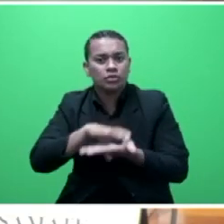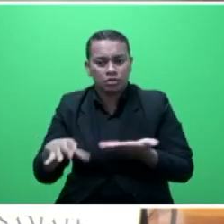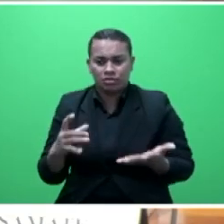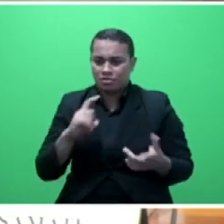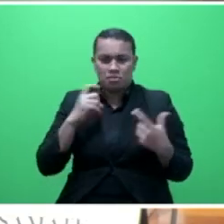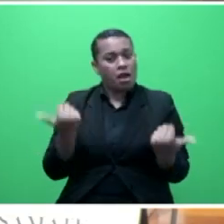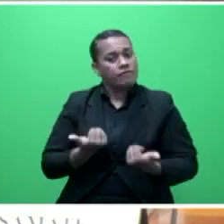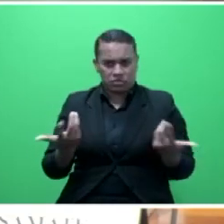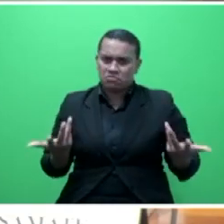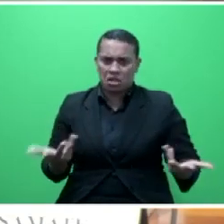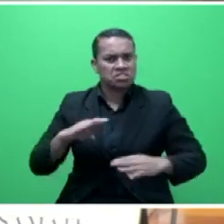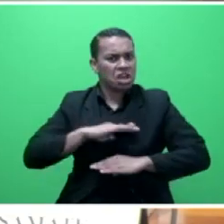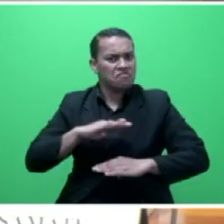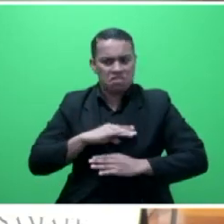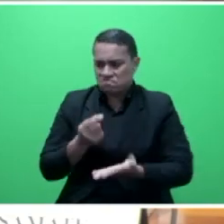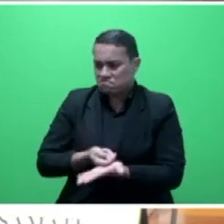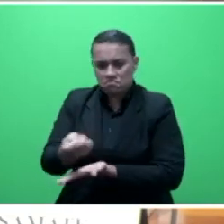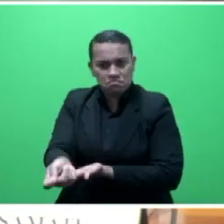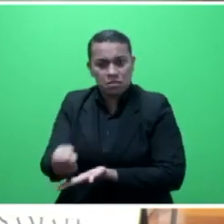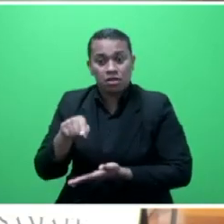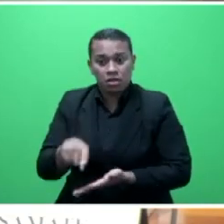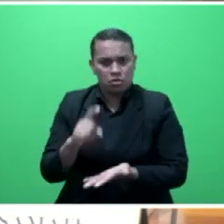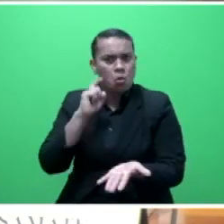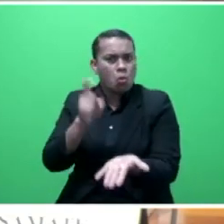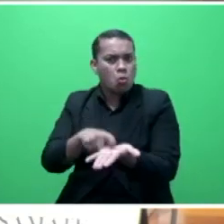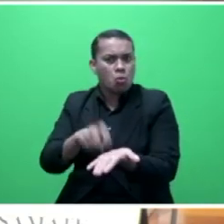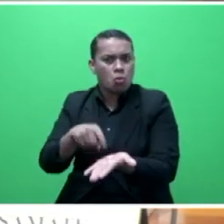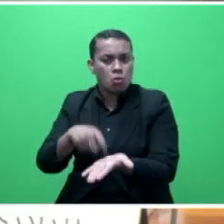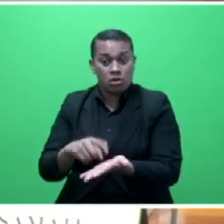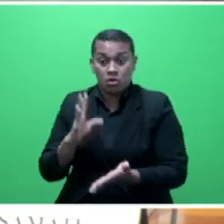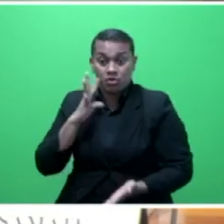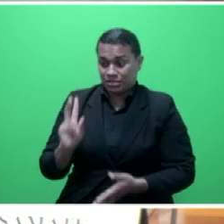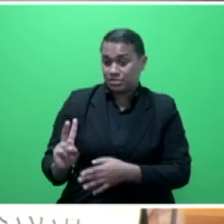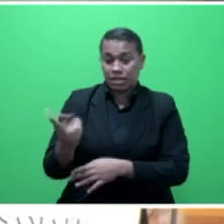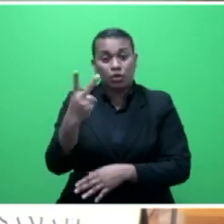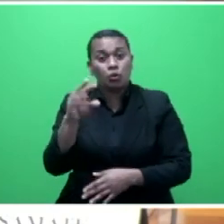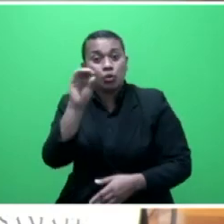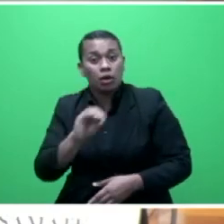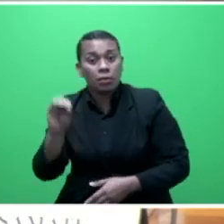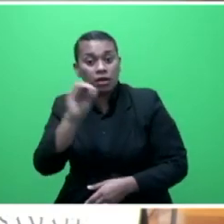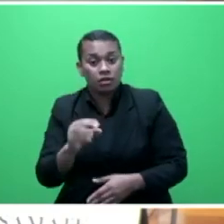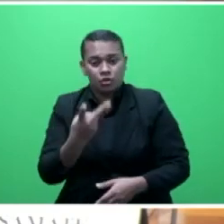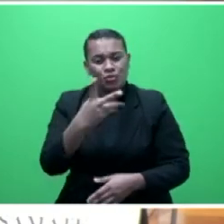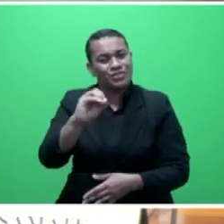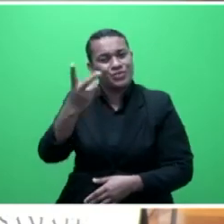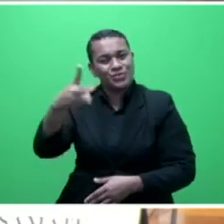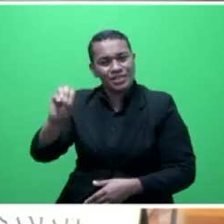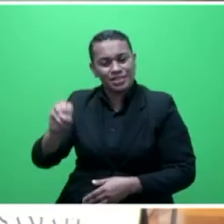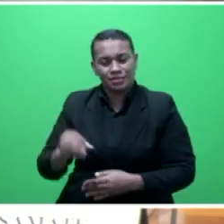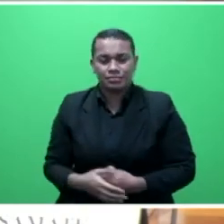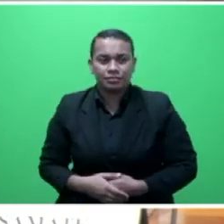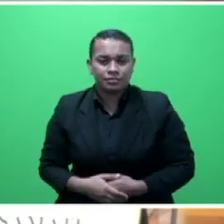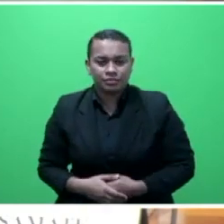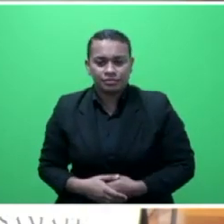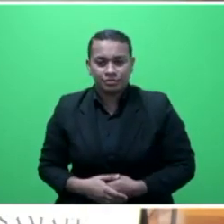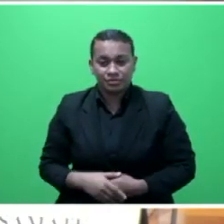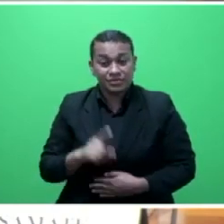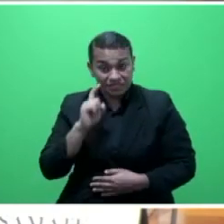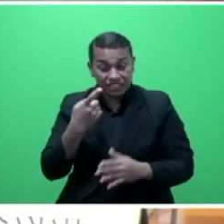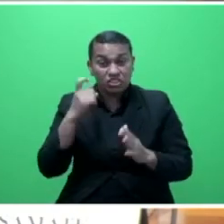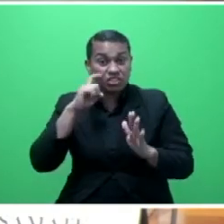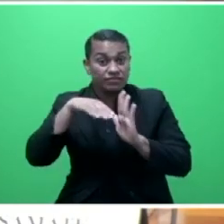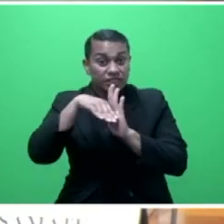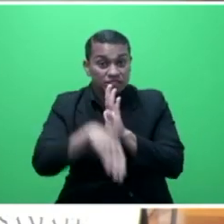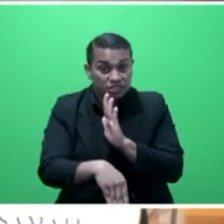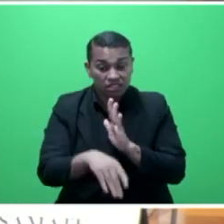interest rate to pay that loan on 2nd of October 2020. But reducing deficits in the face of COVID-19, Mr.